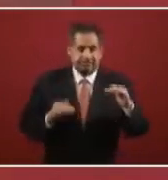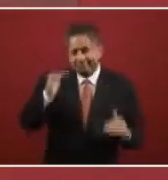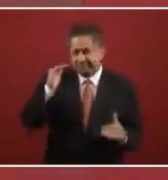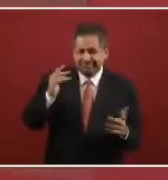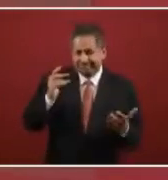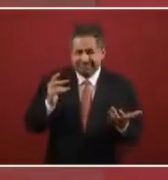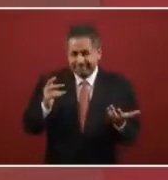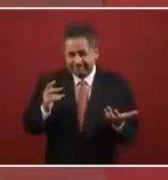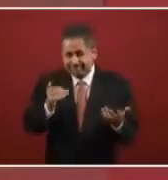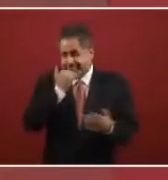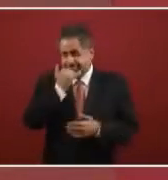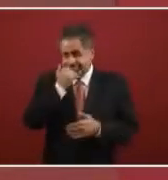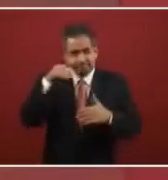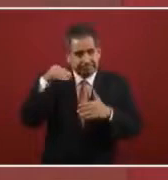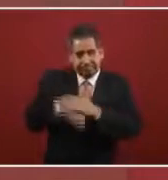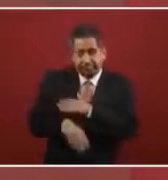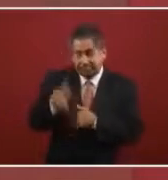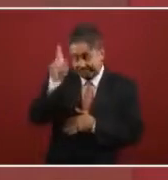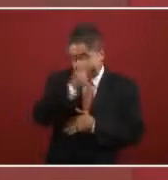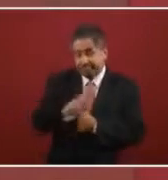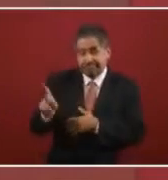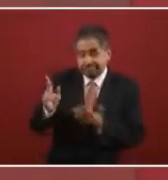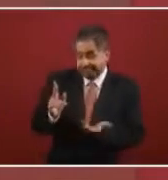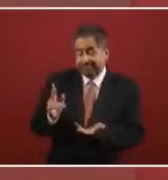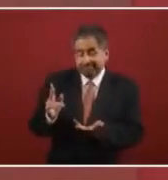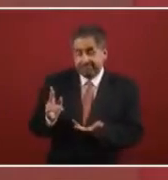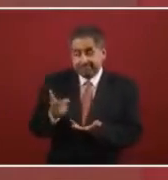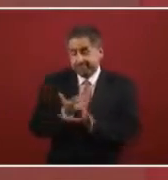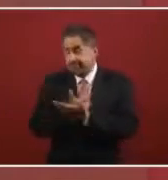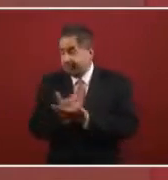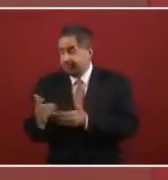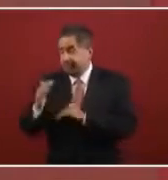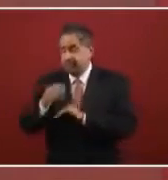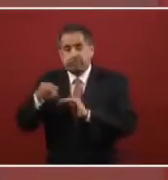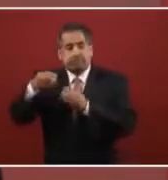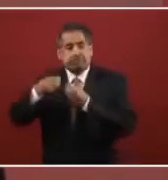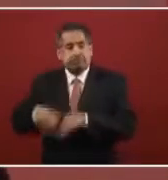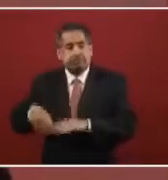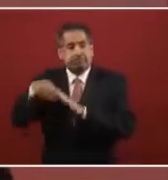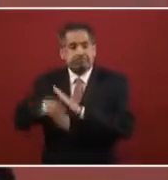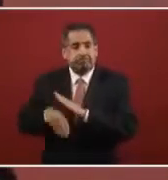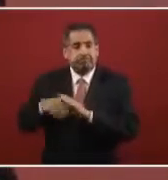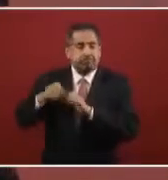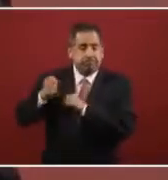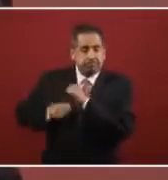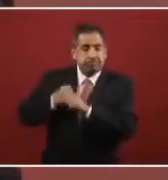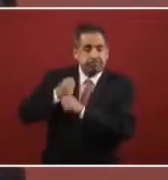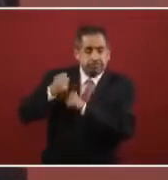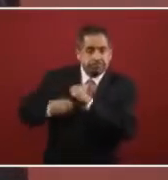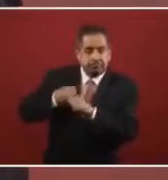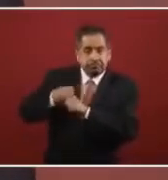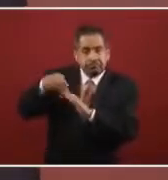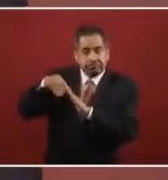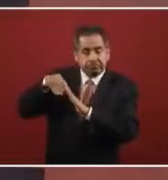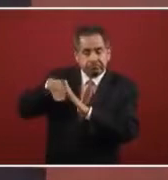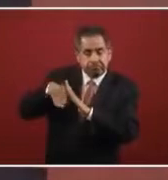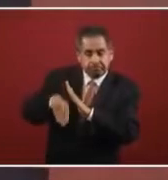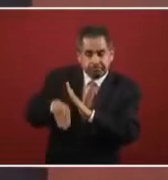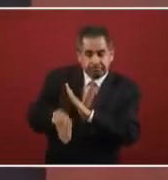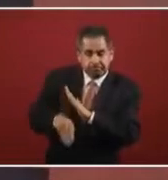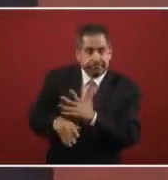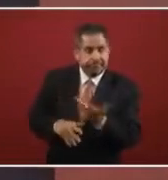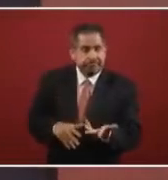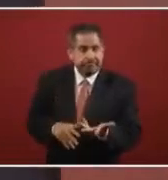That's the dimension of the deterioration of the salaries in the neoliberal period.